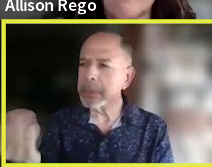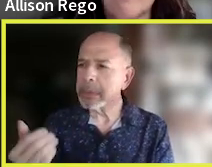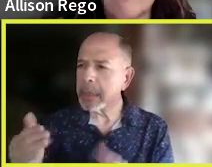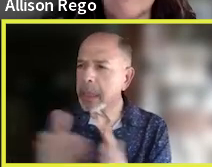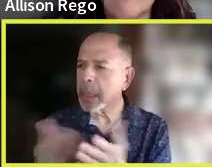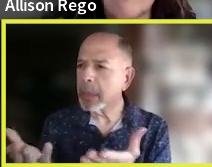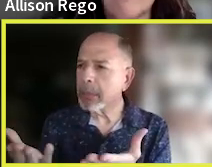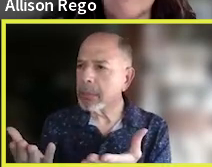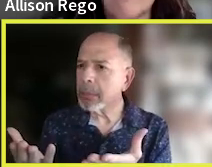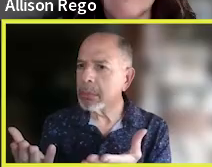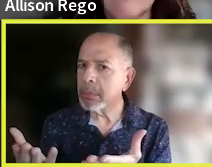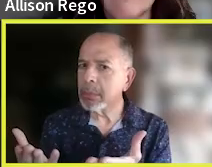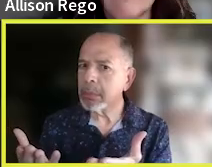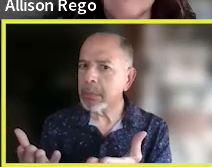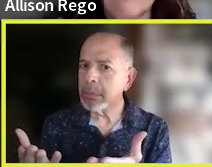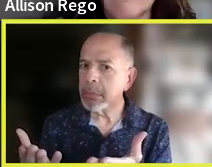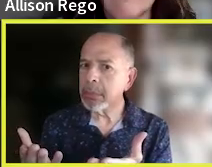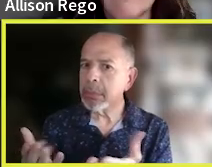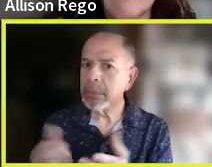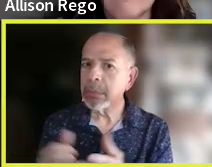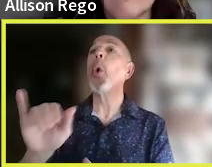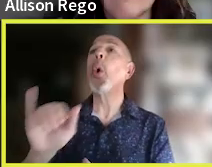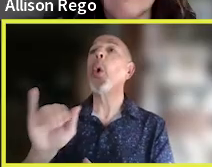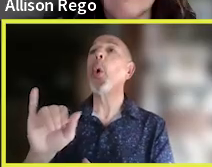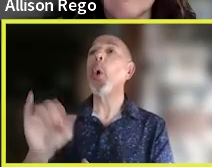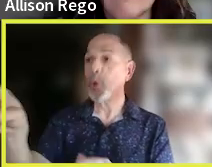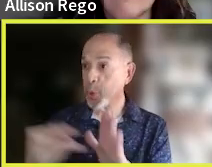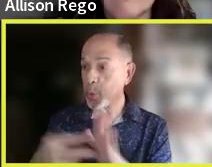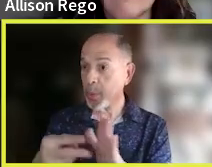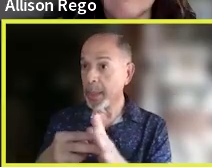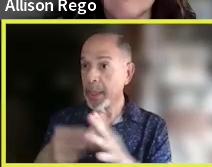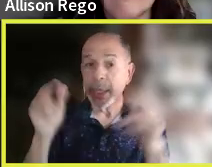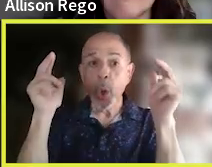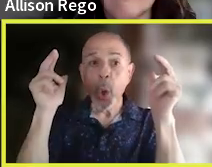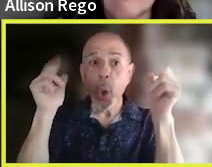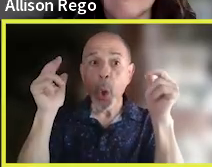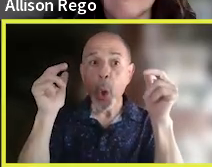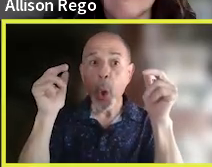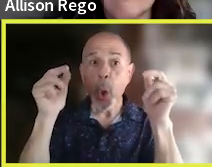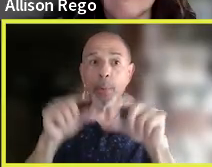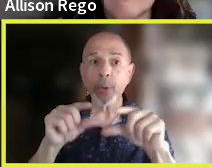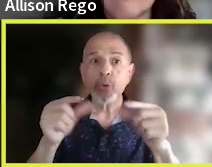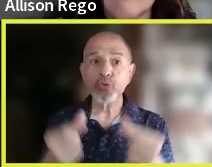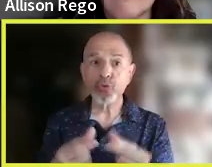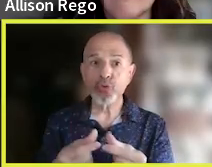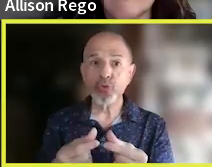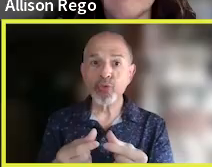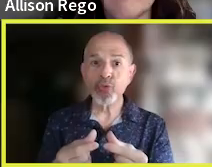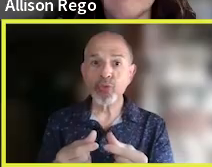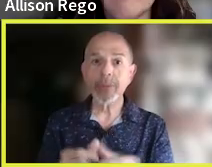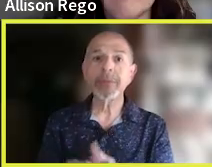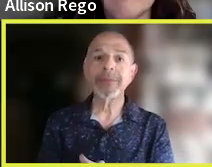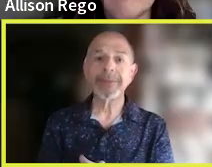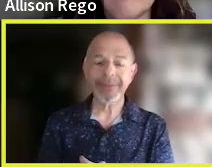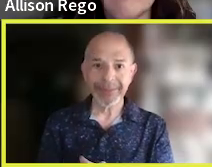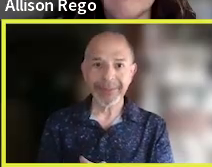It's a East Bay Hope group. Bay Hope Social Group. East Bay Hope. Oh, okay. East Bay Hope Social